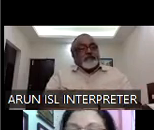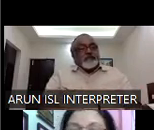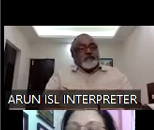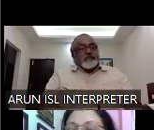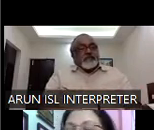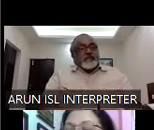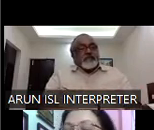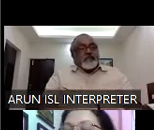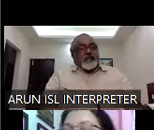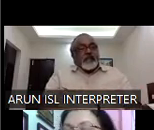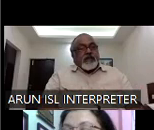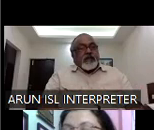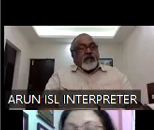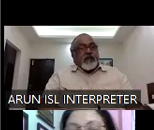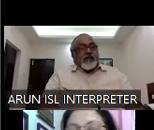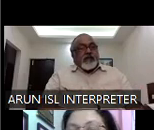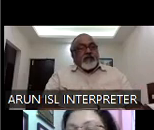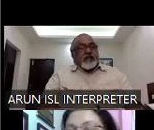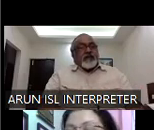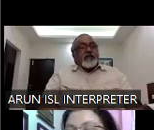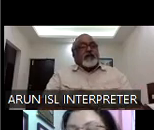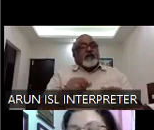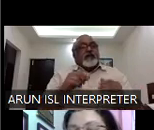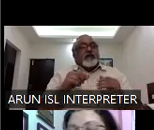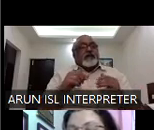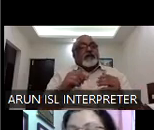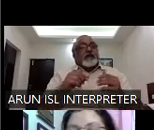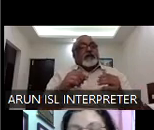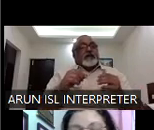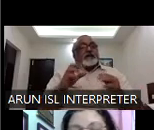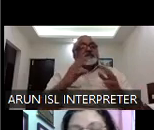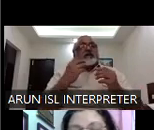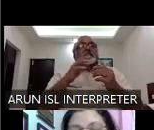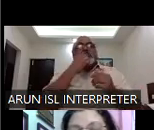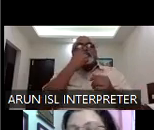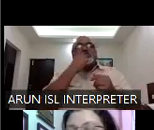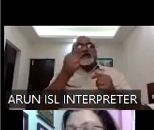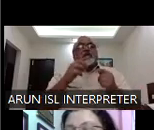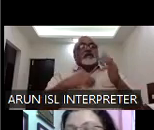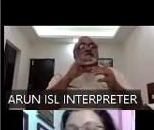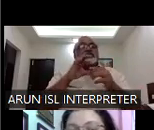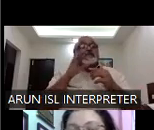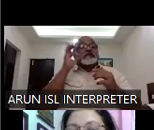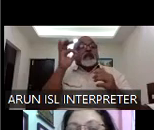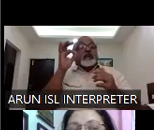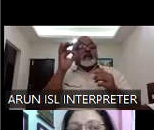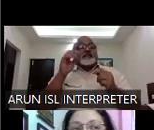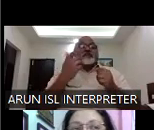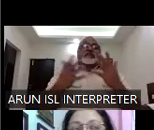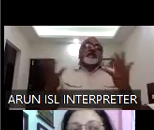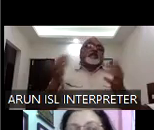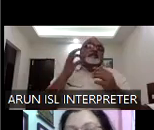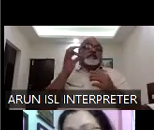You know, it's something very, very special. Bodily, it's special. You know, attitudinally, it's special.